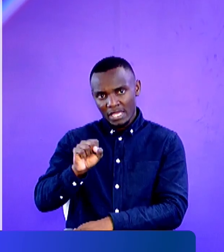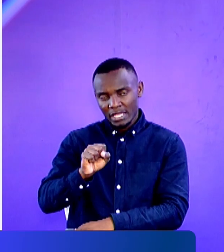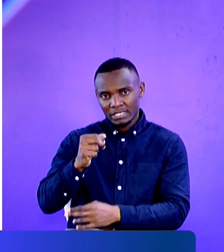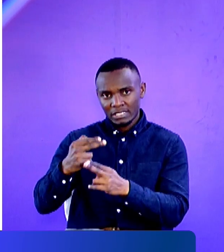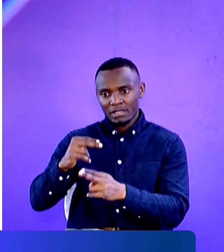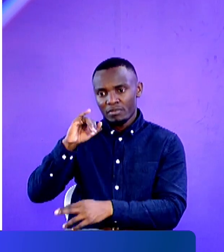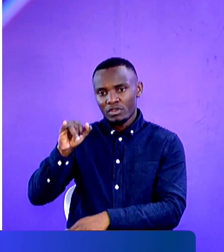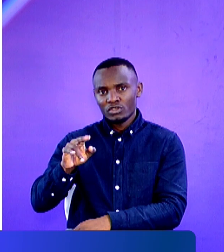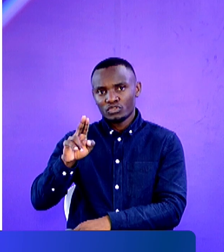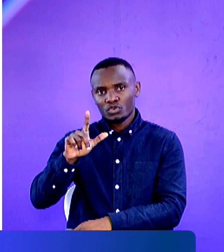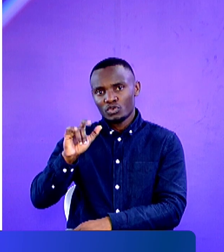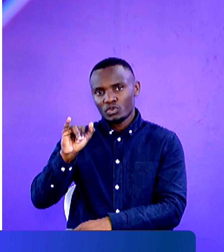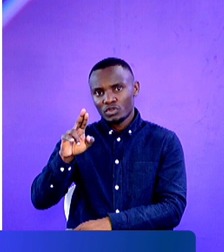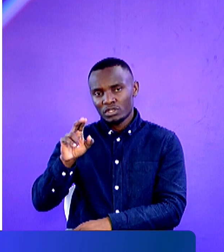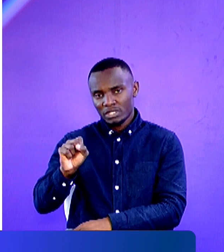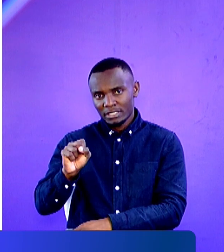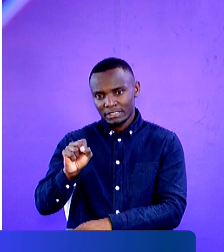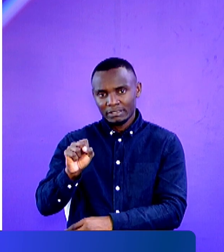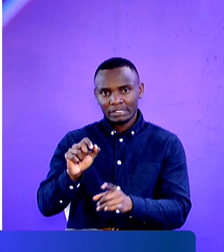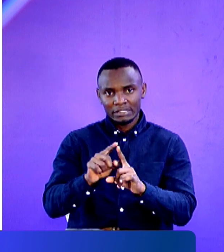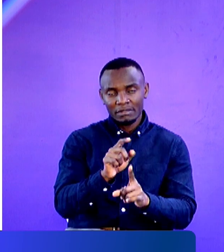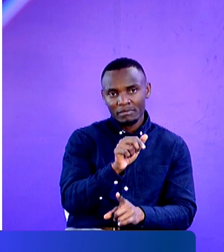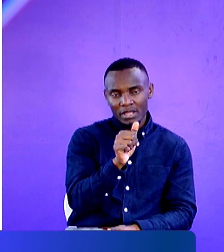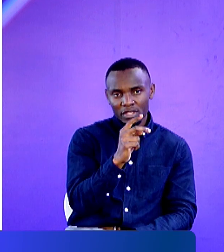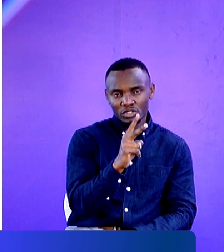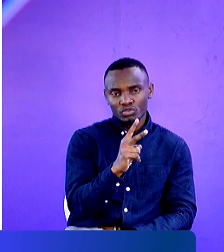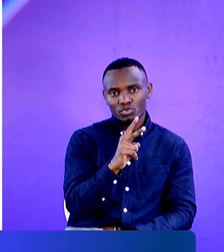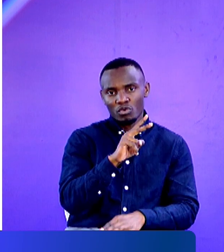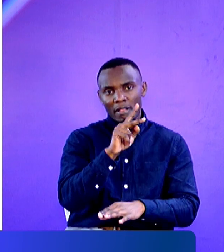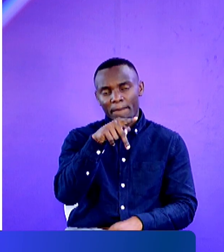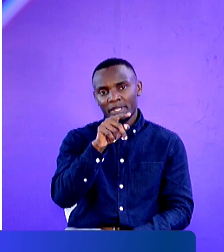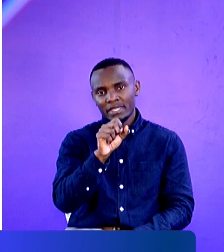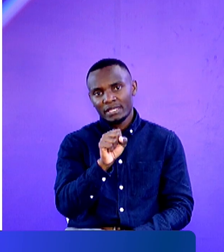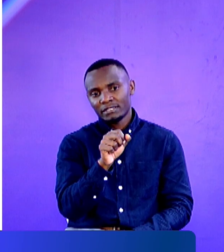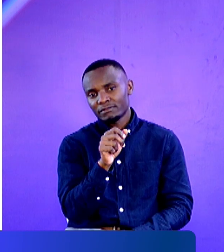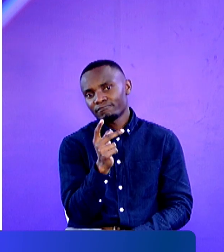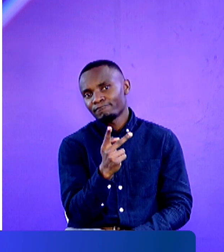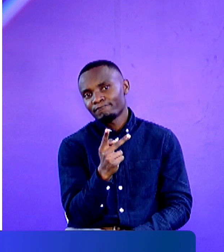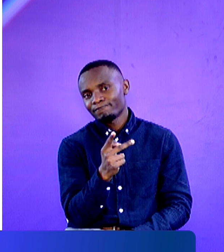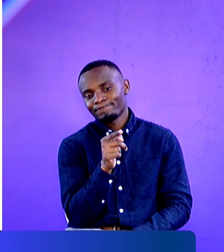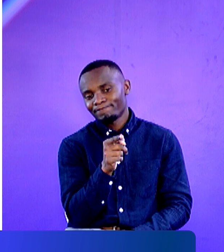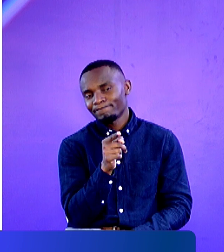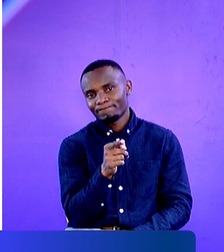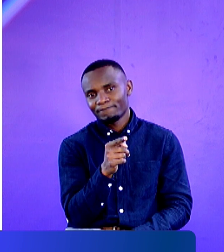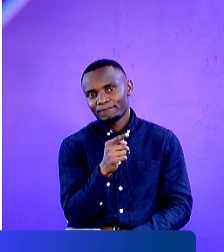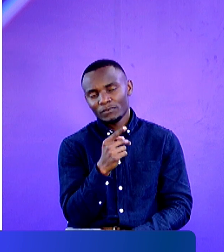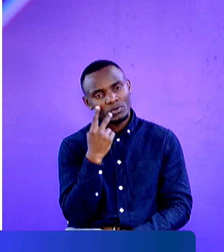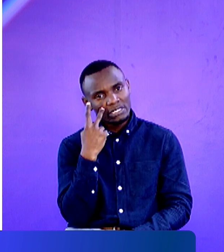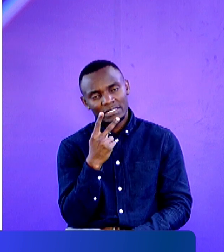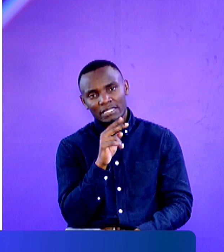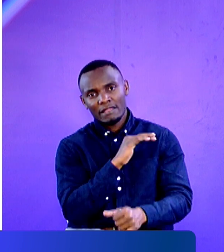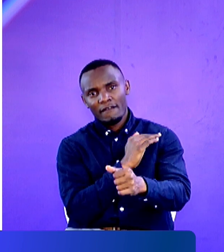openly contradicted by his two principal secretaries, who seem too powerful from the guidelines to